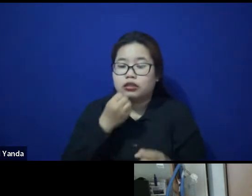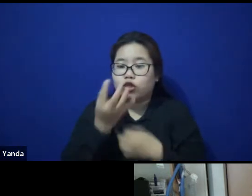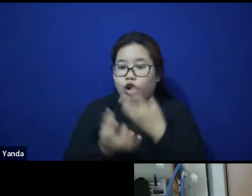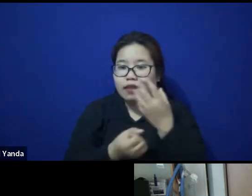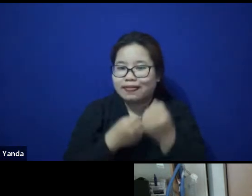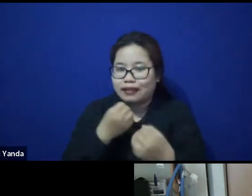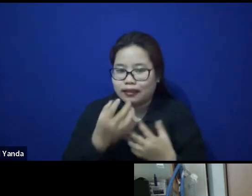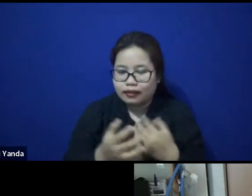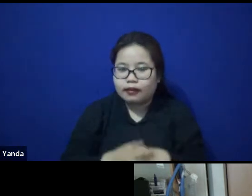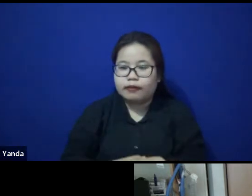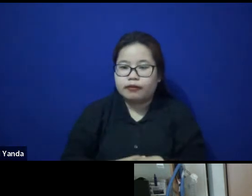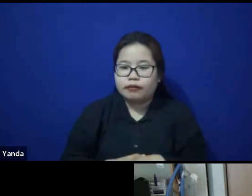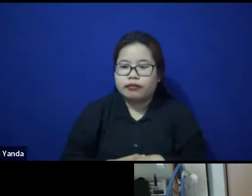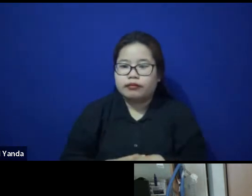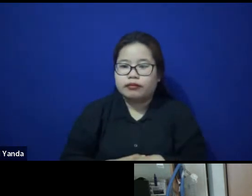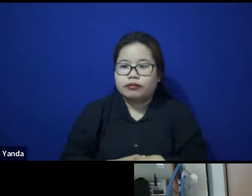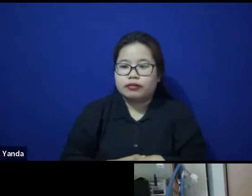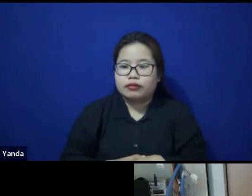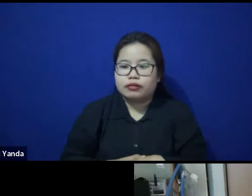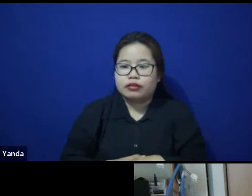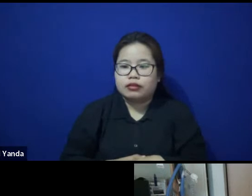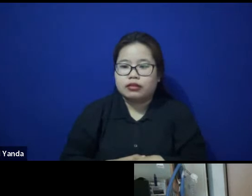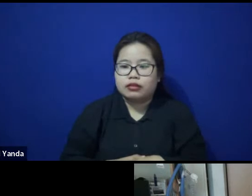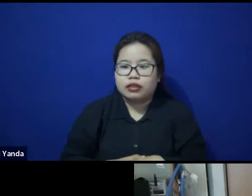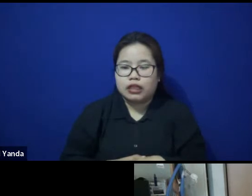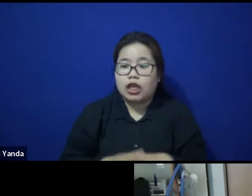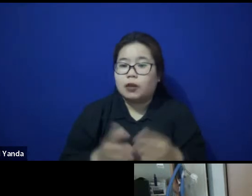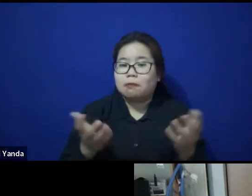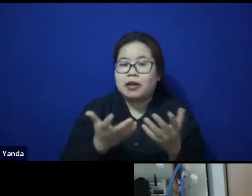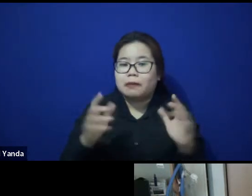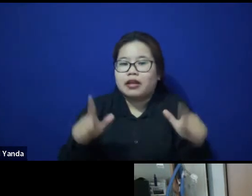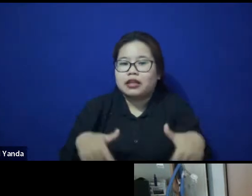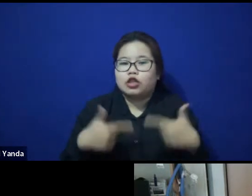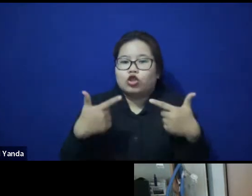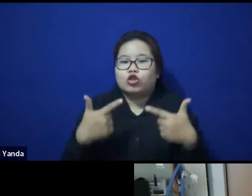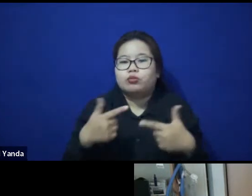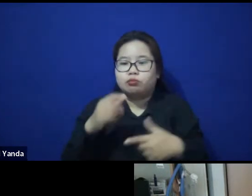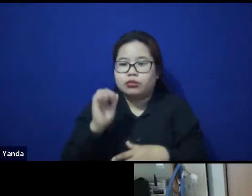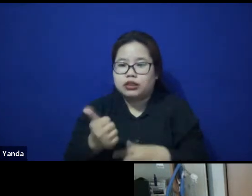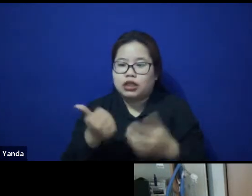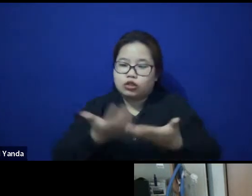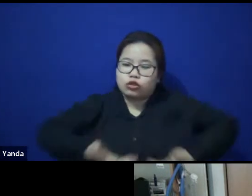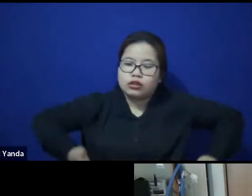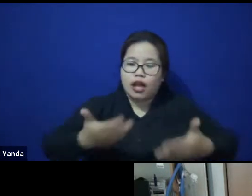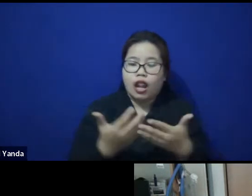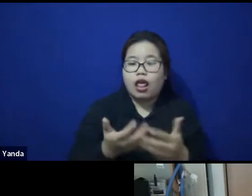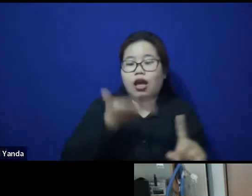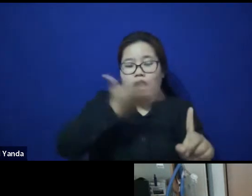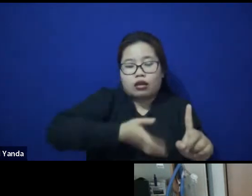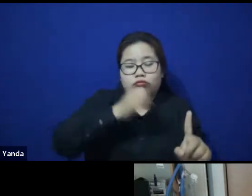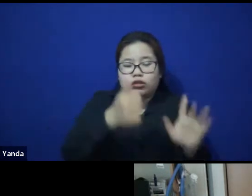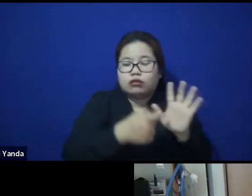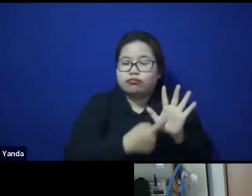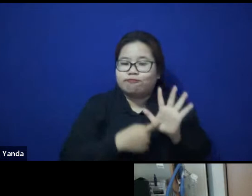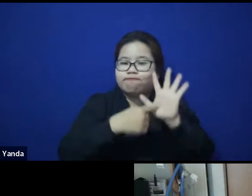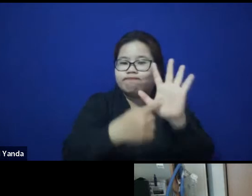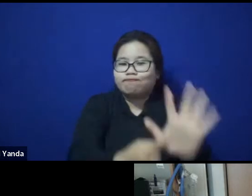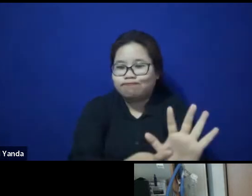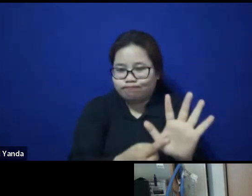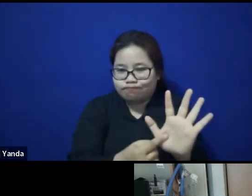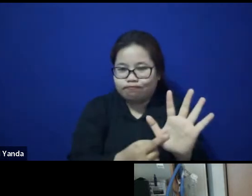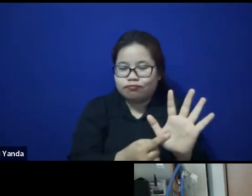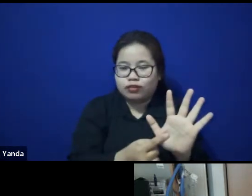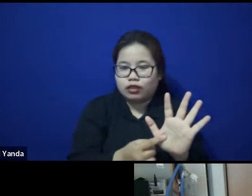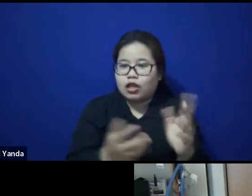person, being a man, and then being social. And you have shown how the social model of disability has